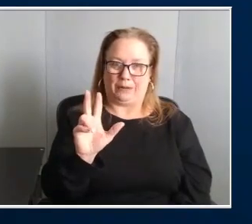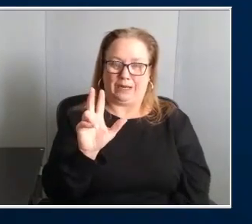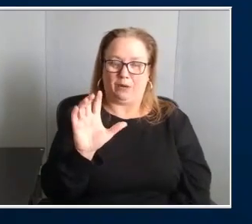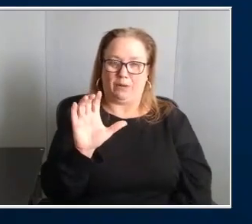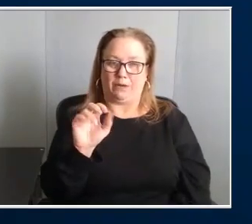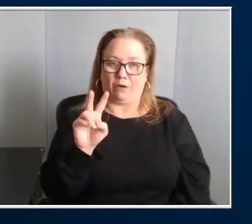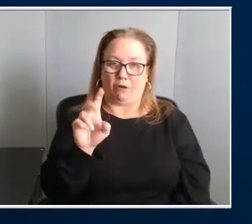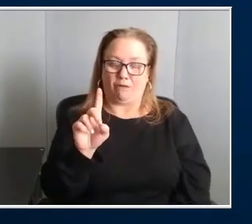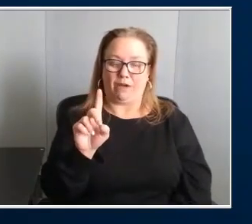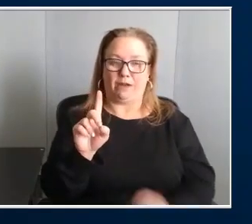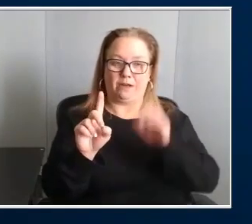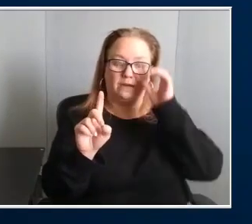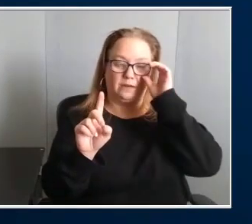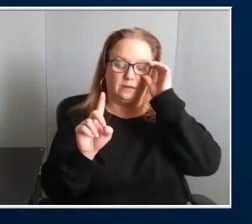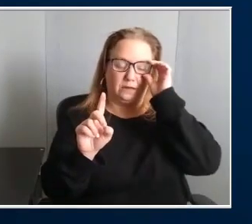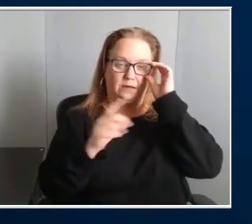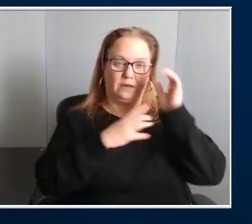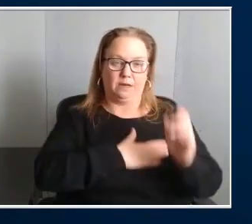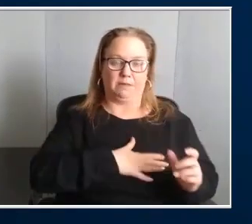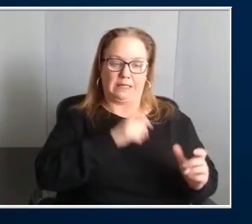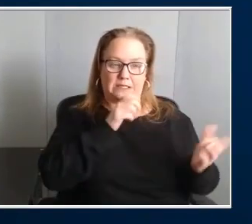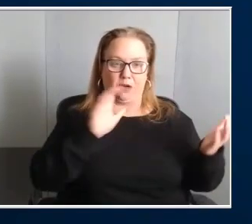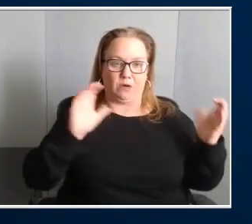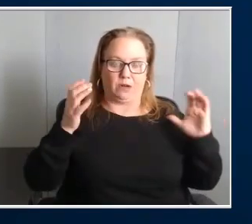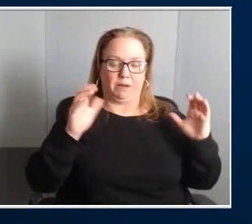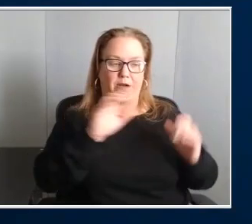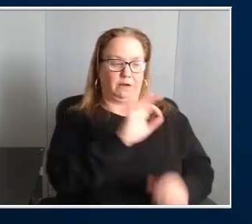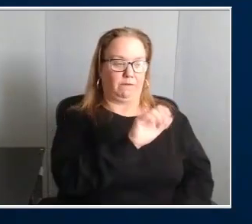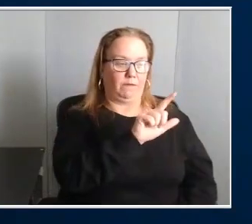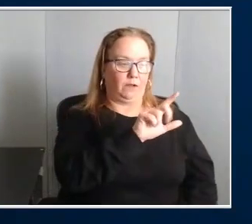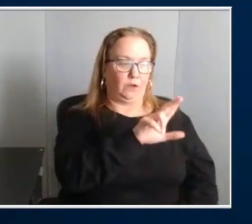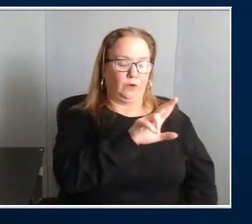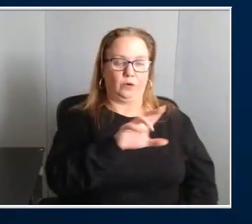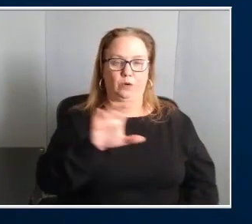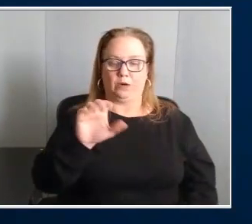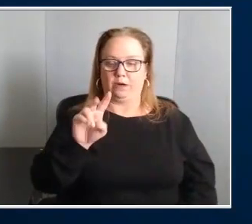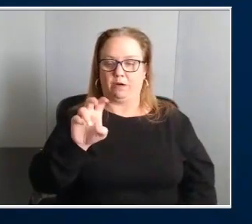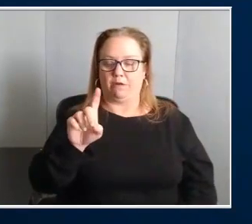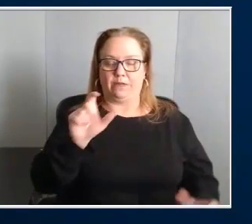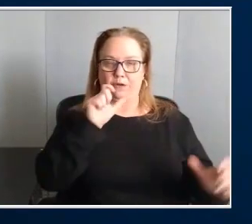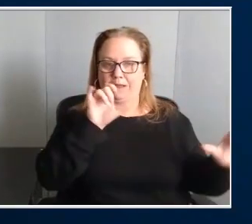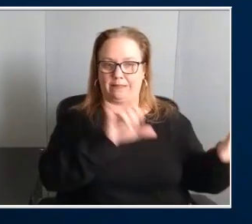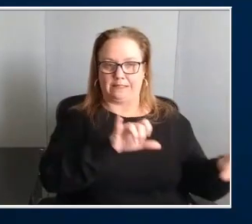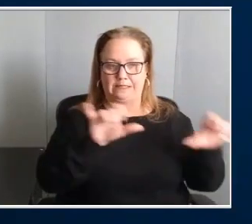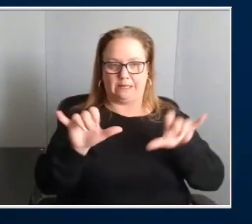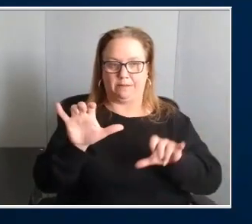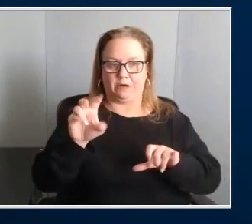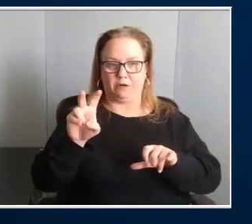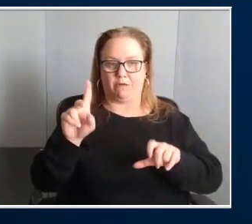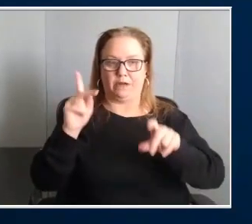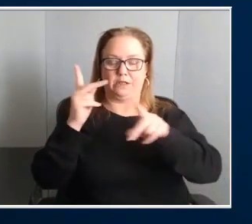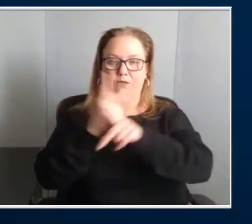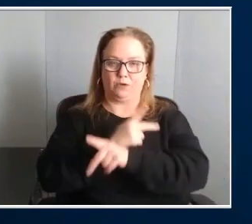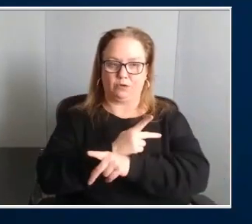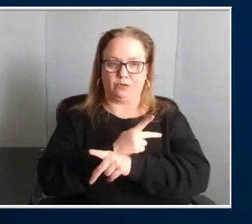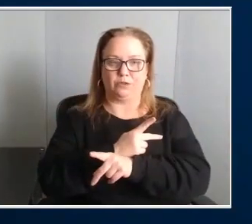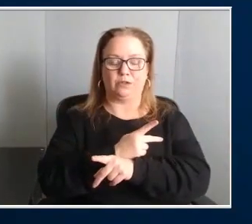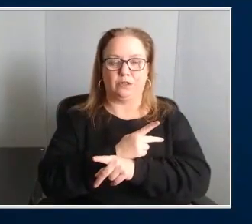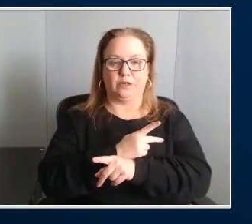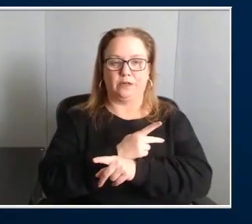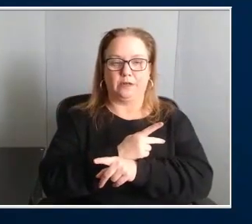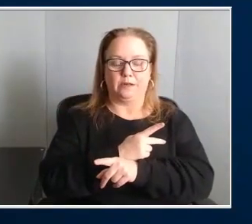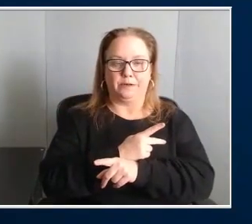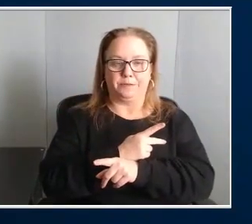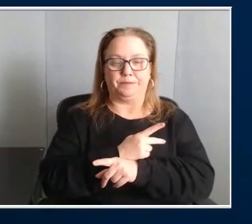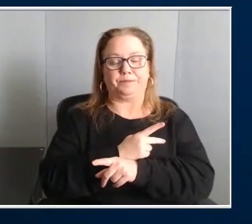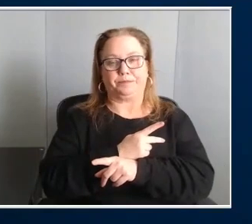Yeah. Please don't compare influenza and COVID. They are not comparable. COVID is much, much worse. And then,